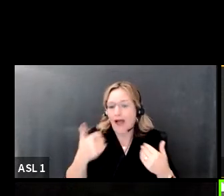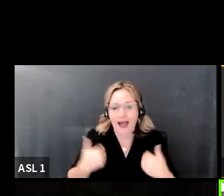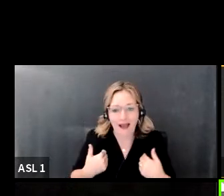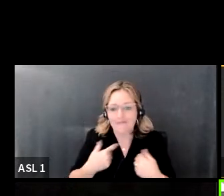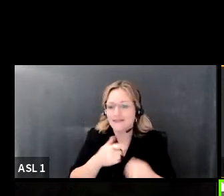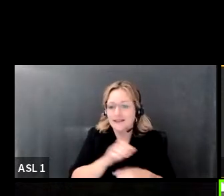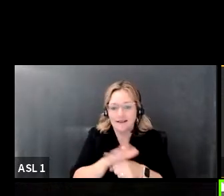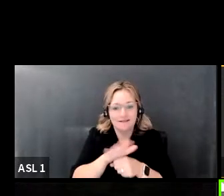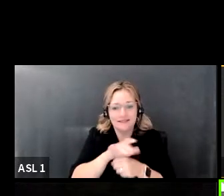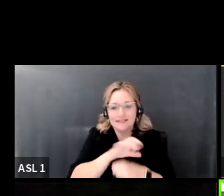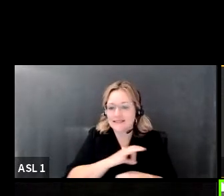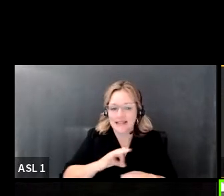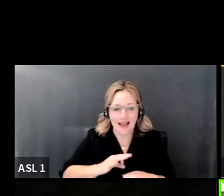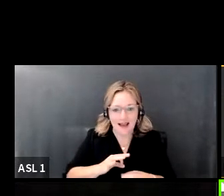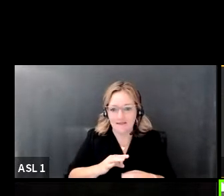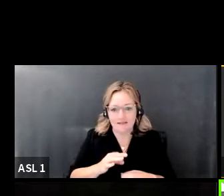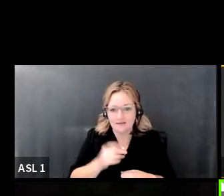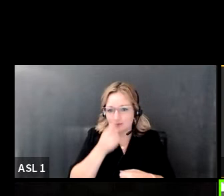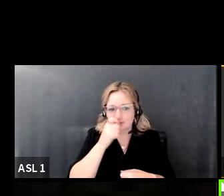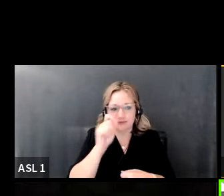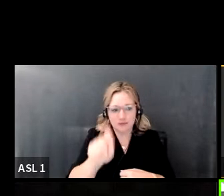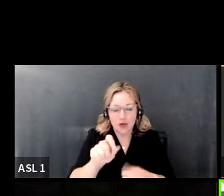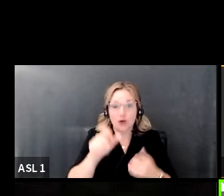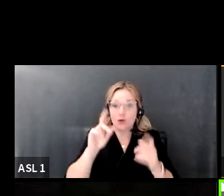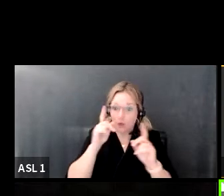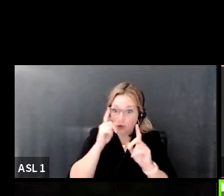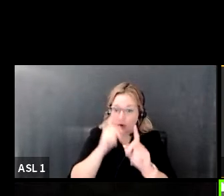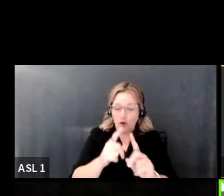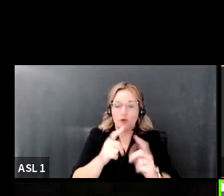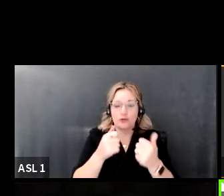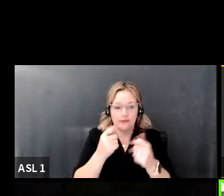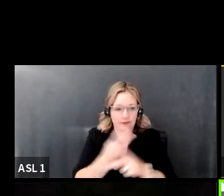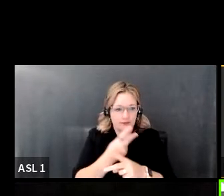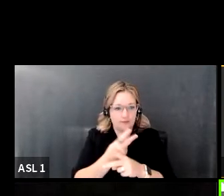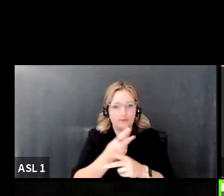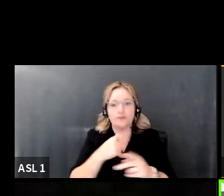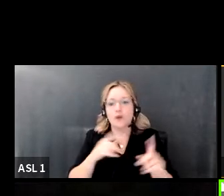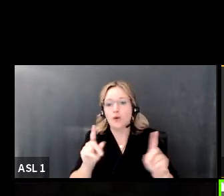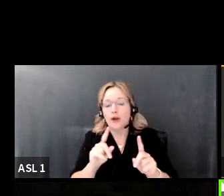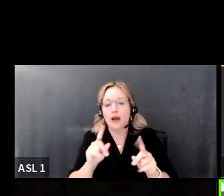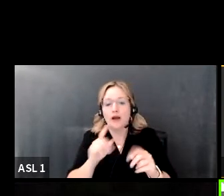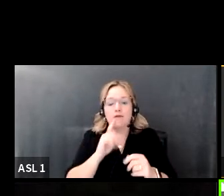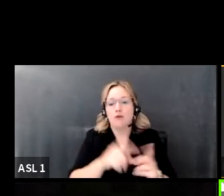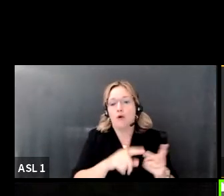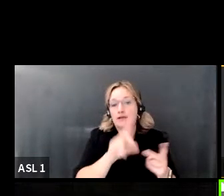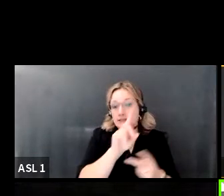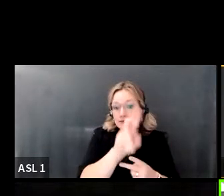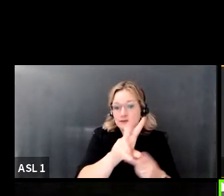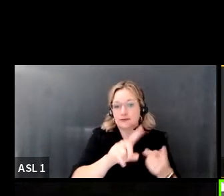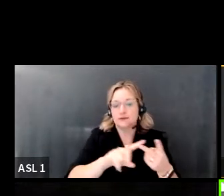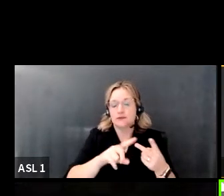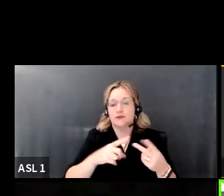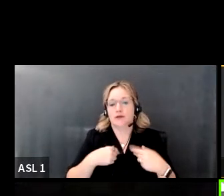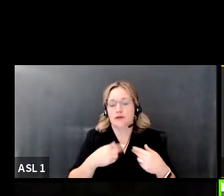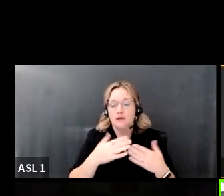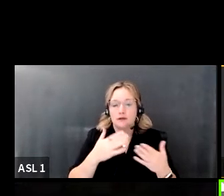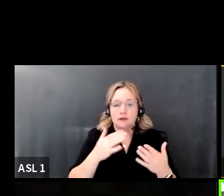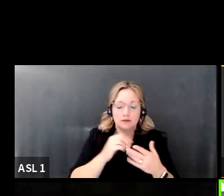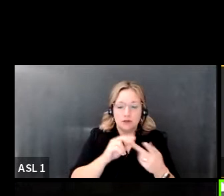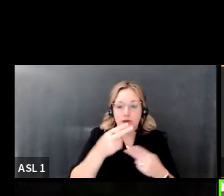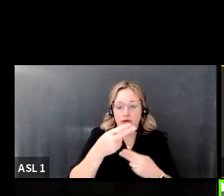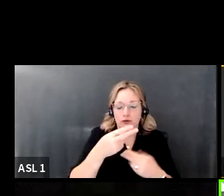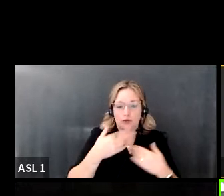that area we are trying to maintain more optimal resources in the area of partner assault sexual assault human trafficking because